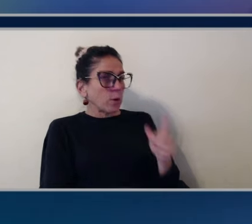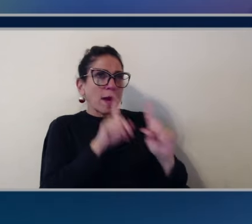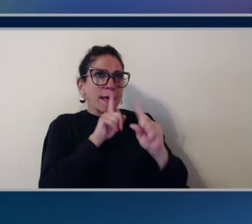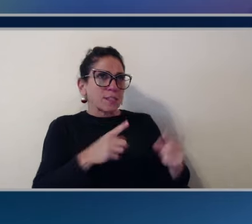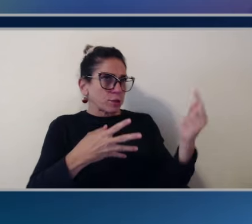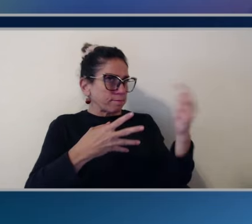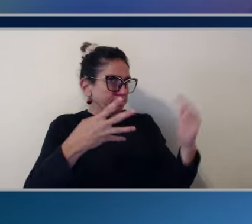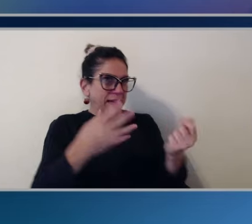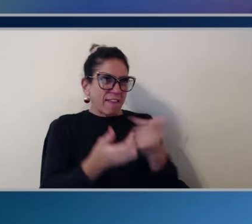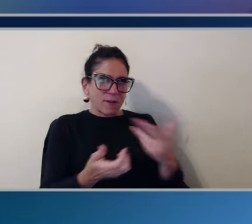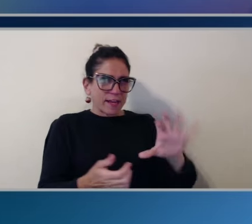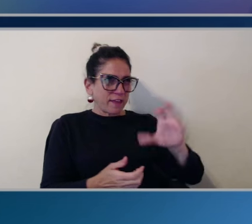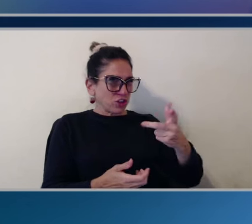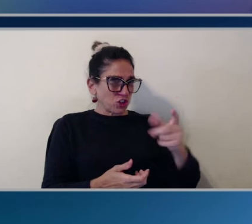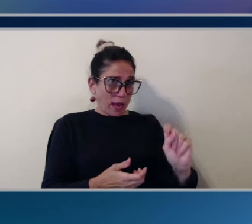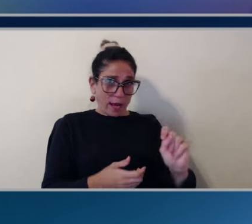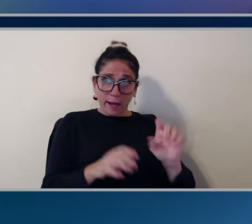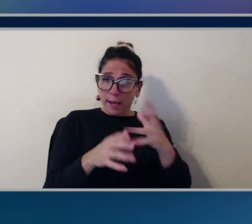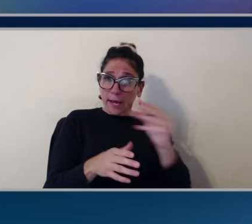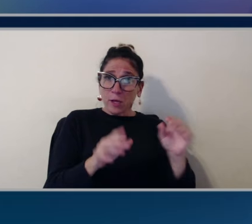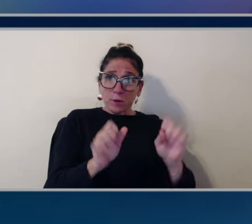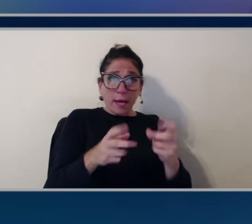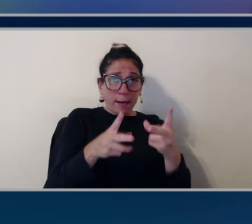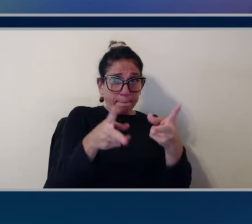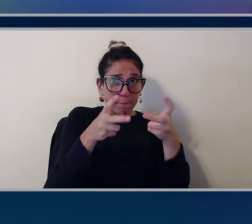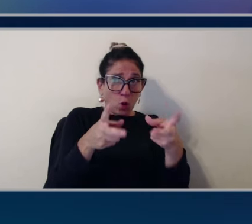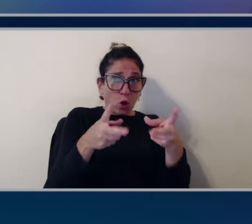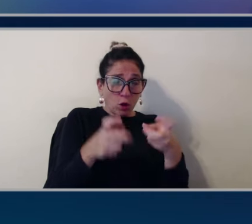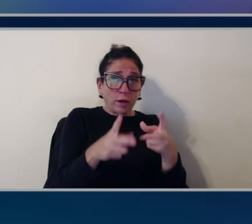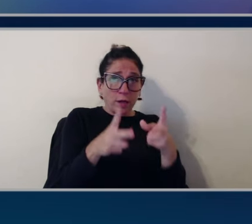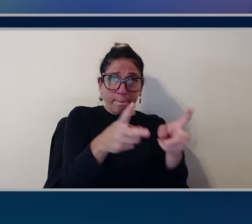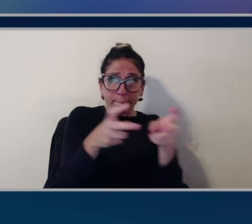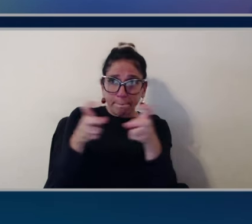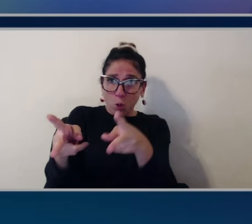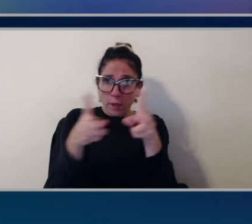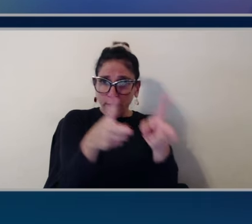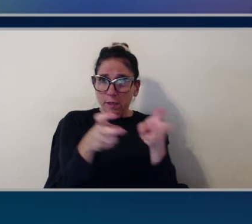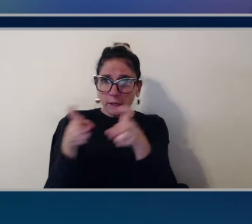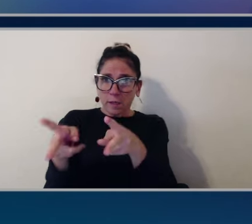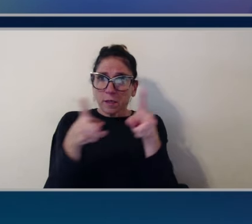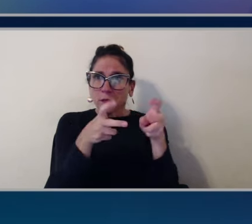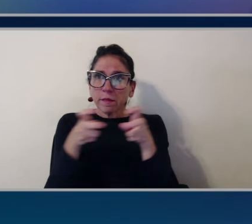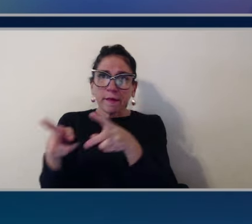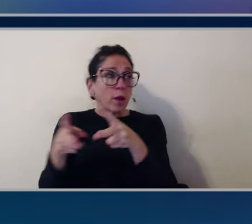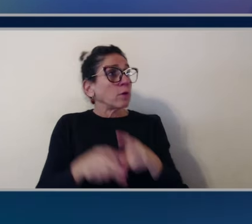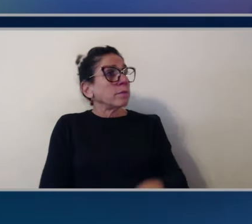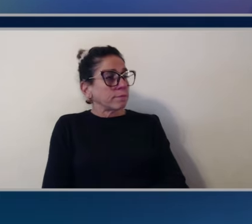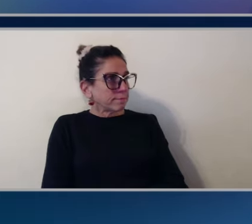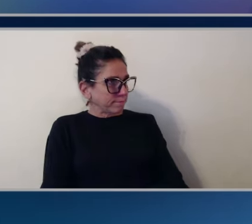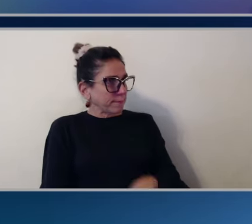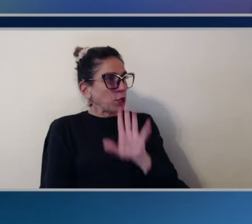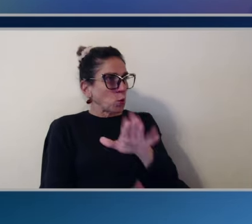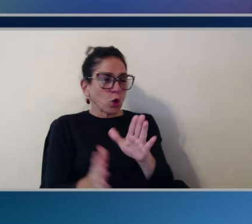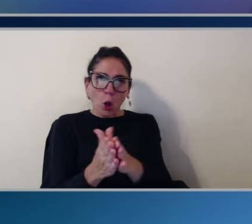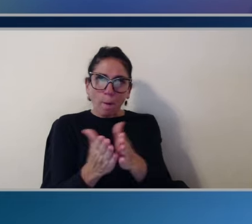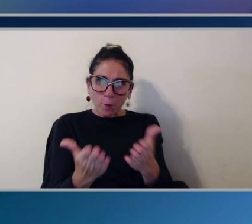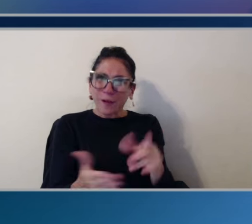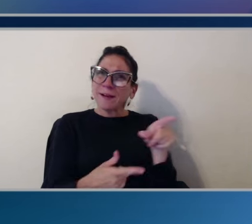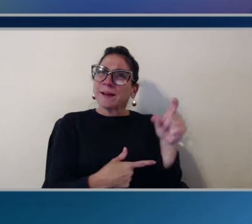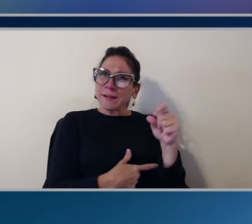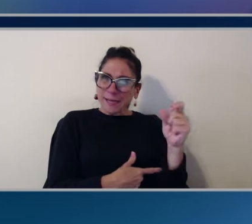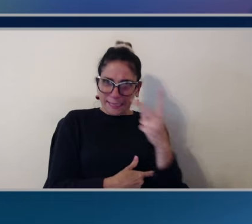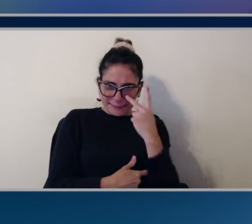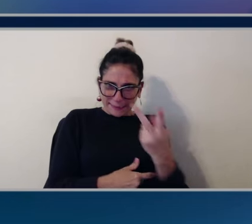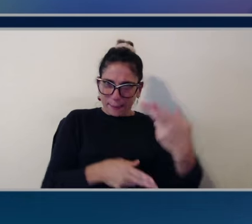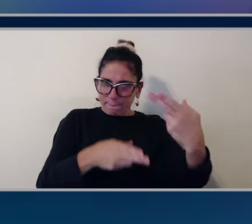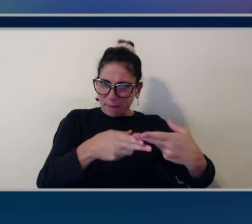that chat. Yeah. And you can take whatever it's saying in that chat and then put it into your notebook. Wow, I see it even mentioning